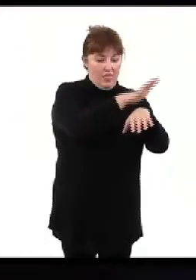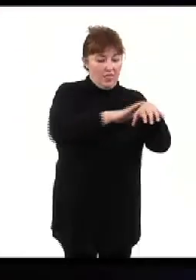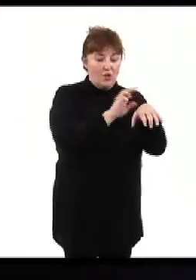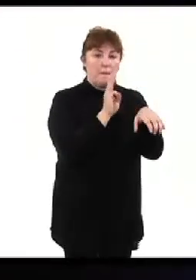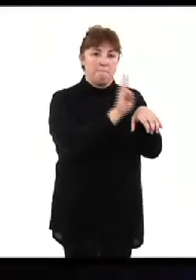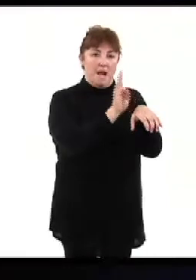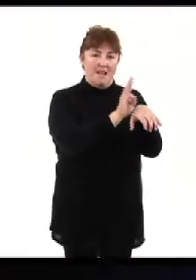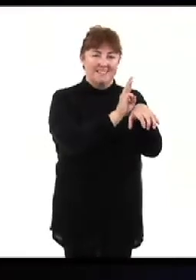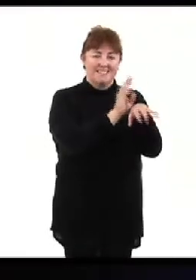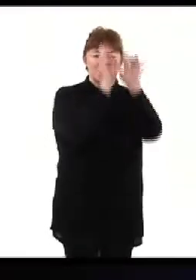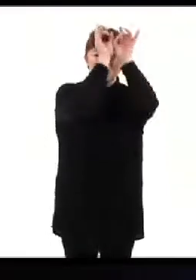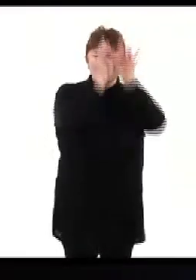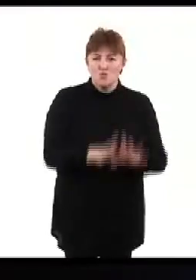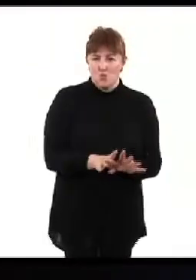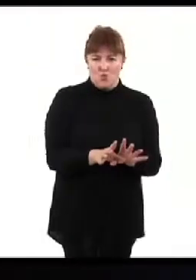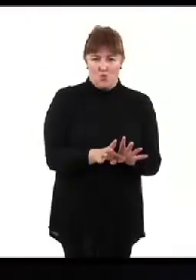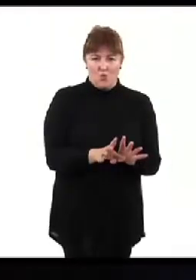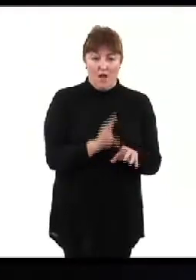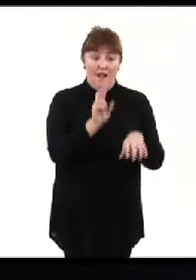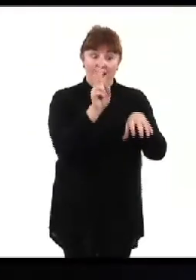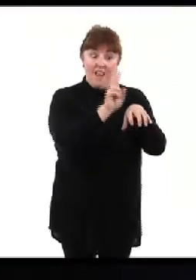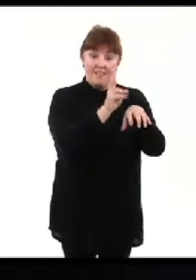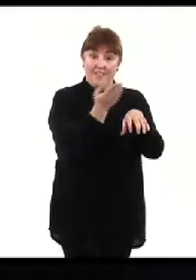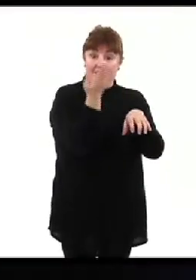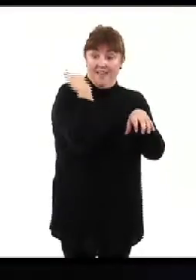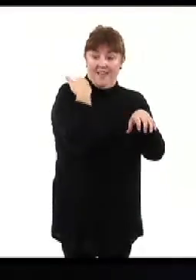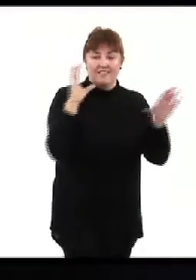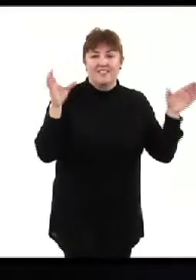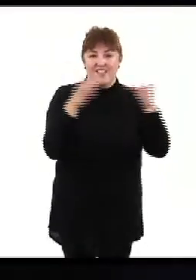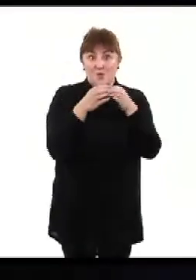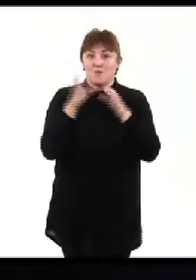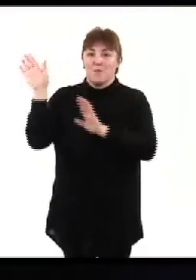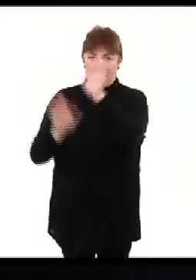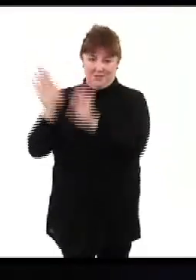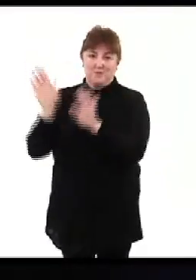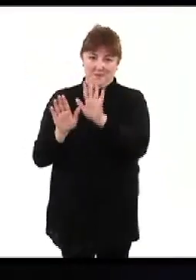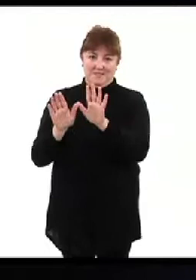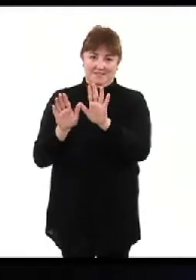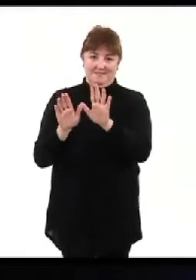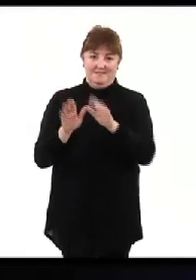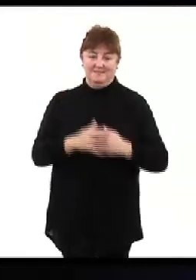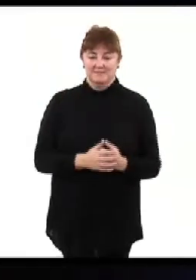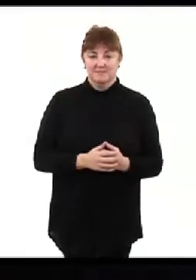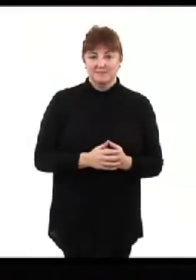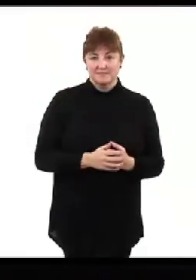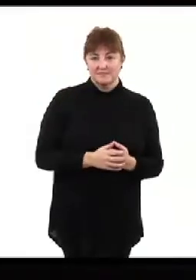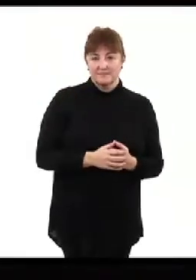cortex. It's indistinguishable from the other activation for the other pantomime group. Okay.